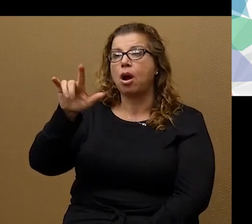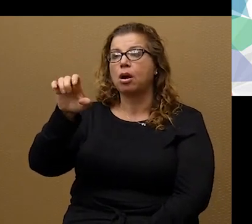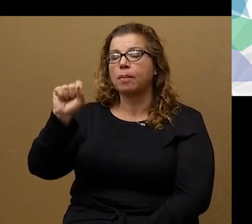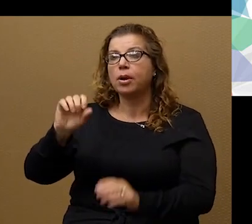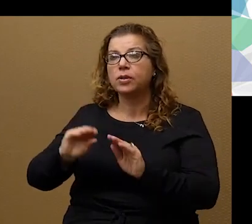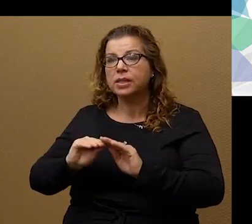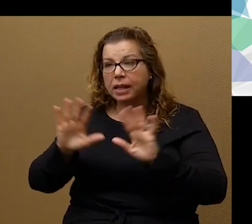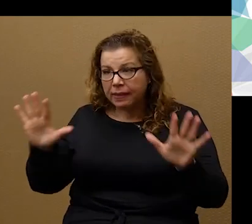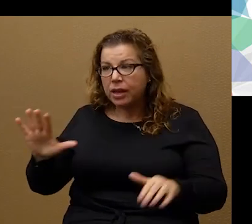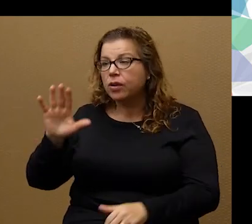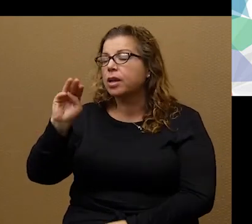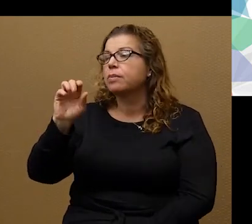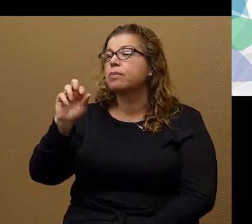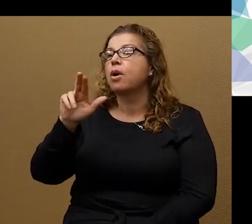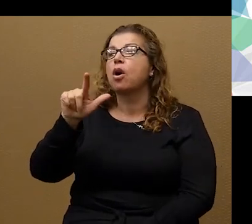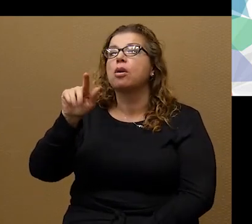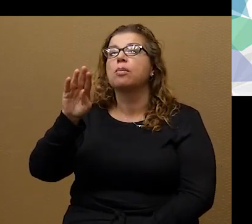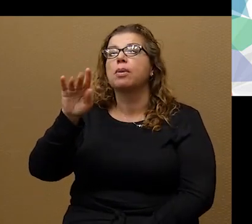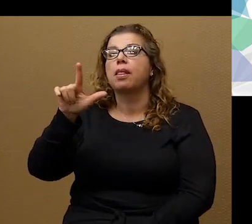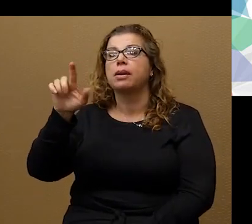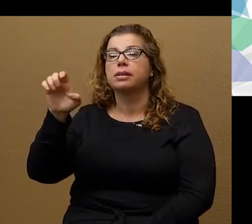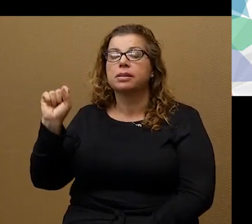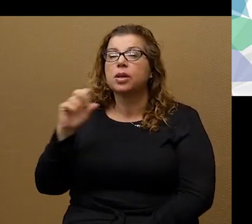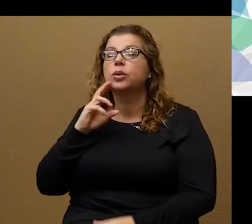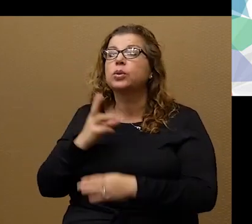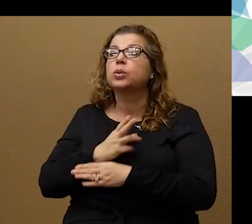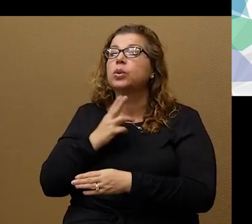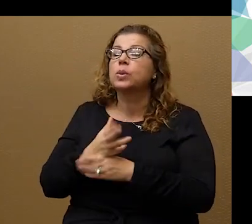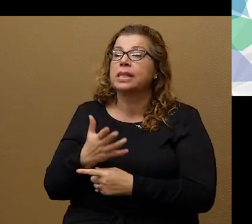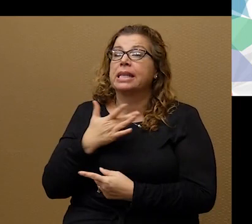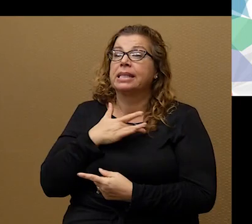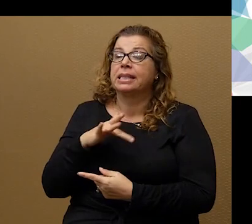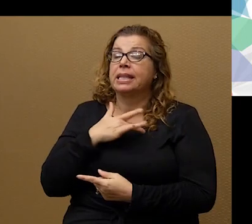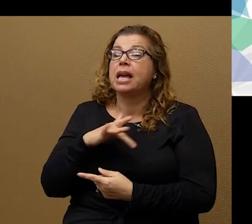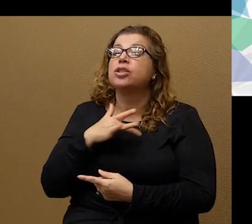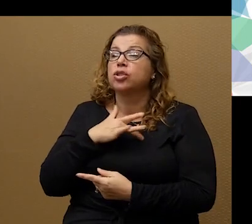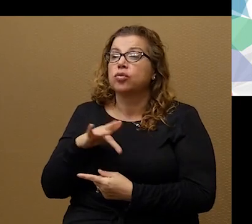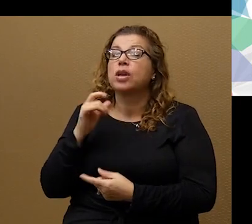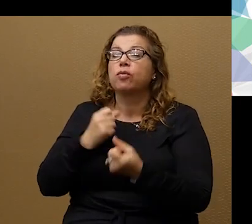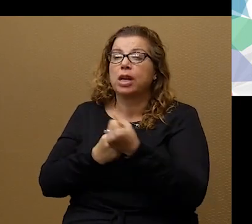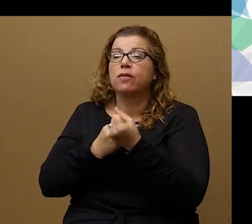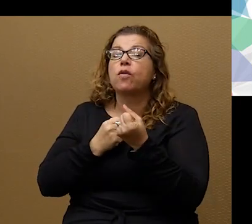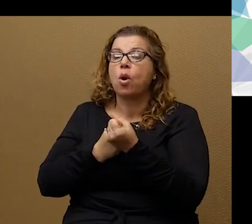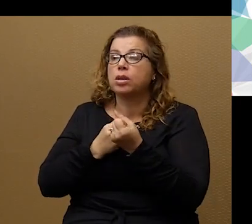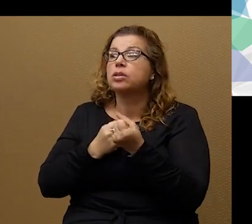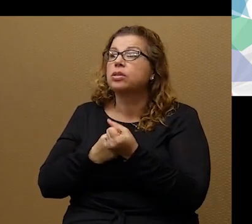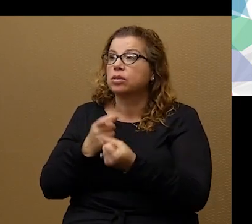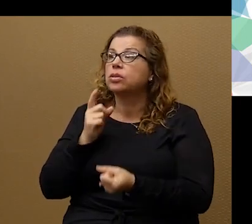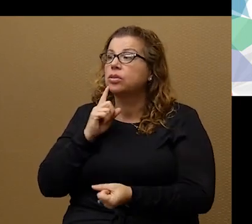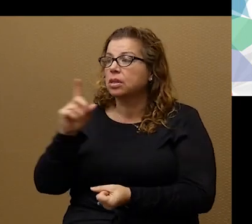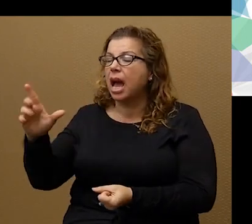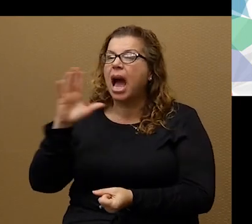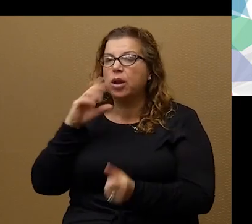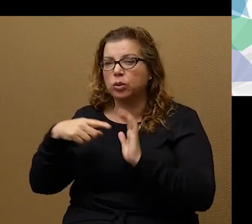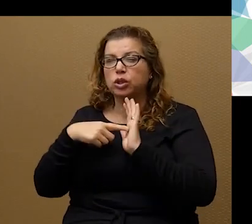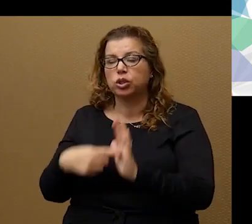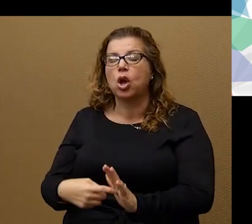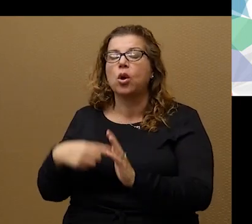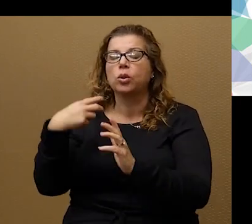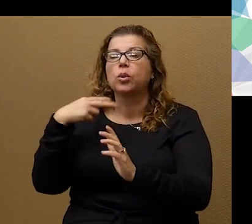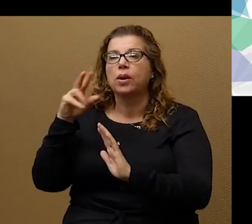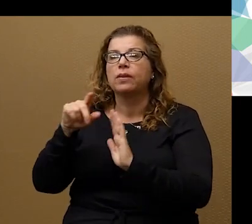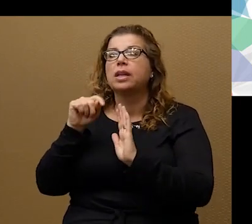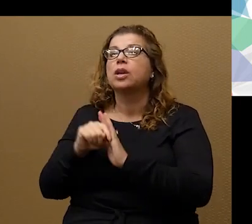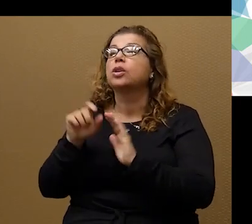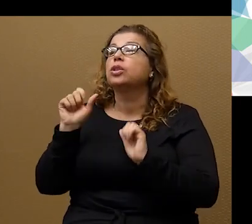using sensory preferences for reinforcers, I have a video that I'll show after lunch about how you could do a sensory